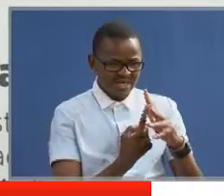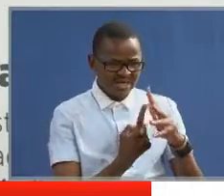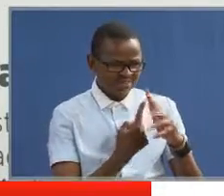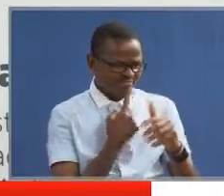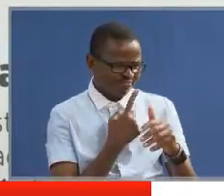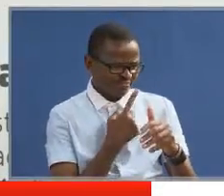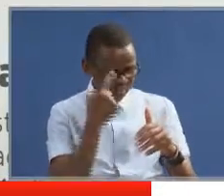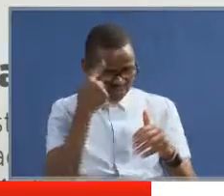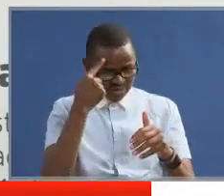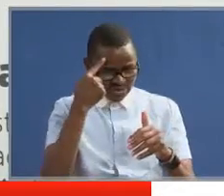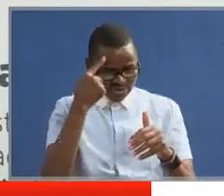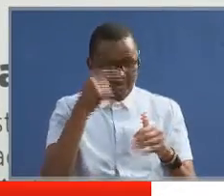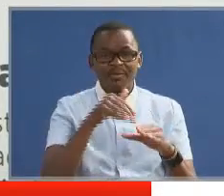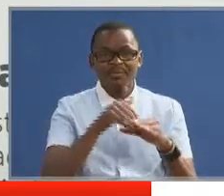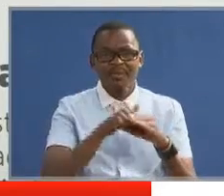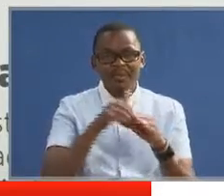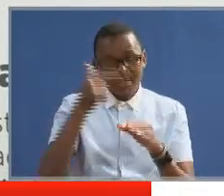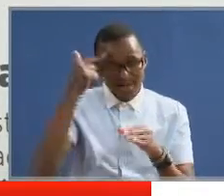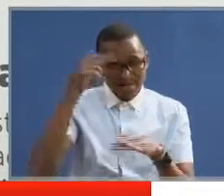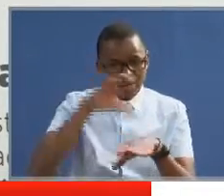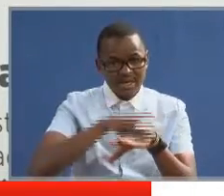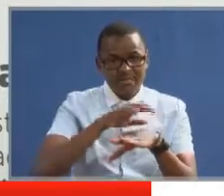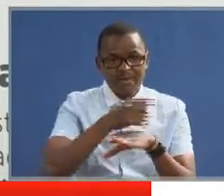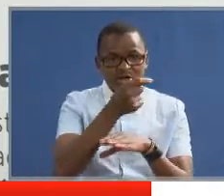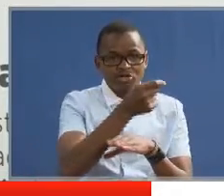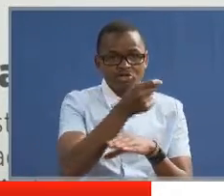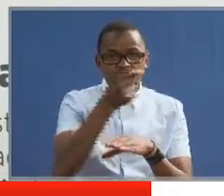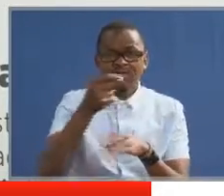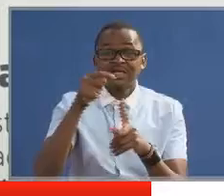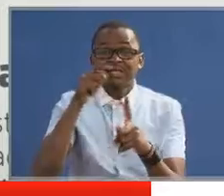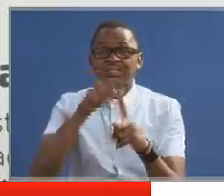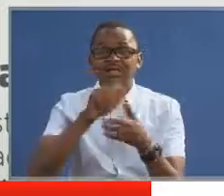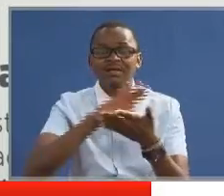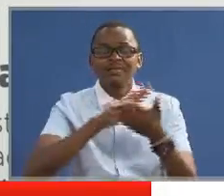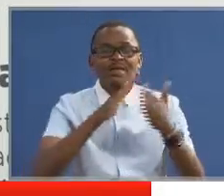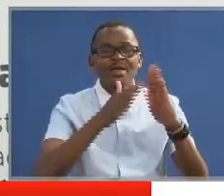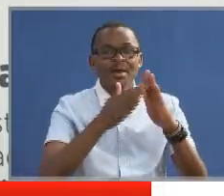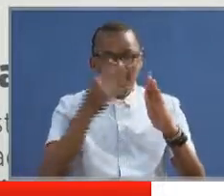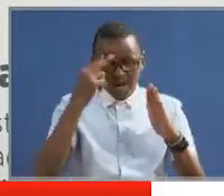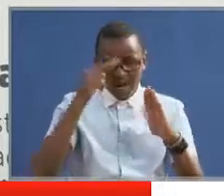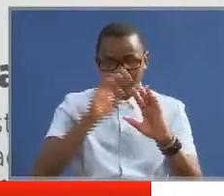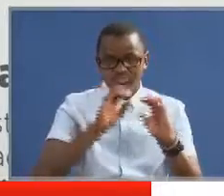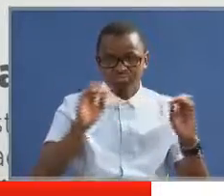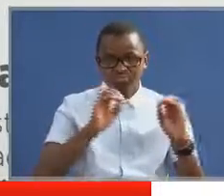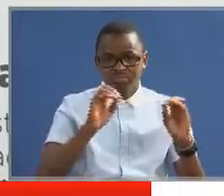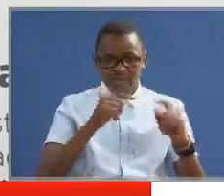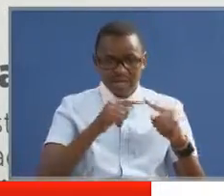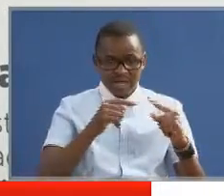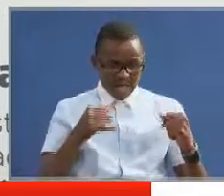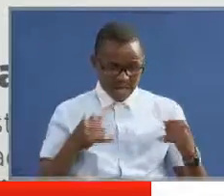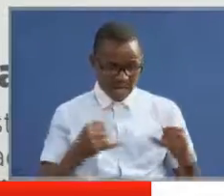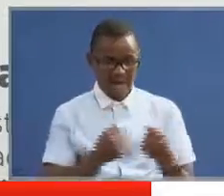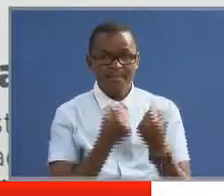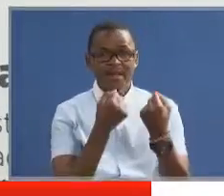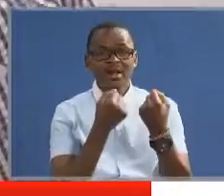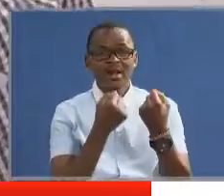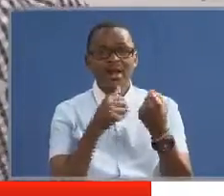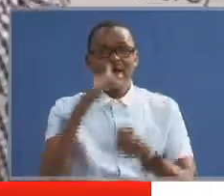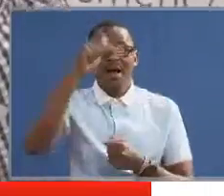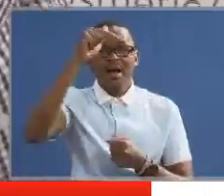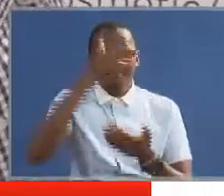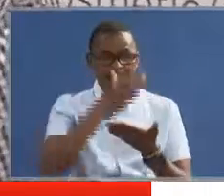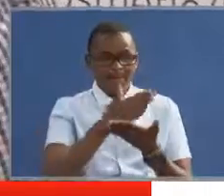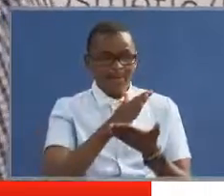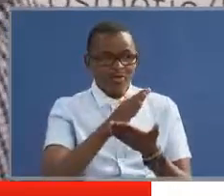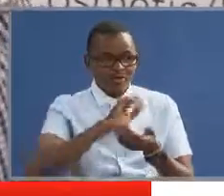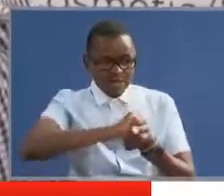shrinking, they start miniaturizing, they get smaller and smaller until they become invisible. And actually it happens only on the upper part. We